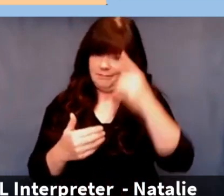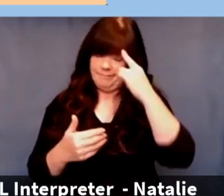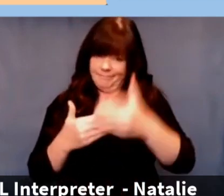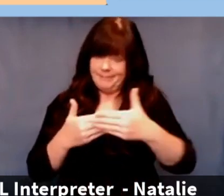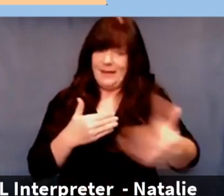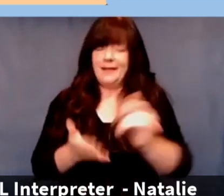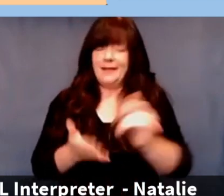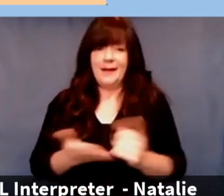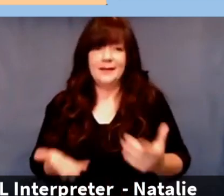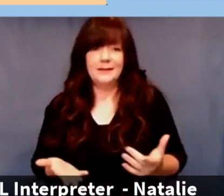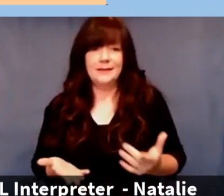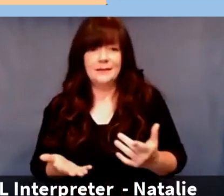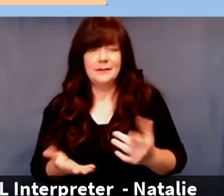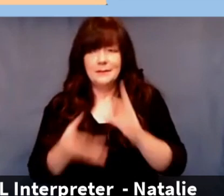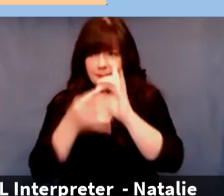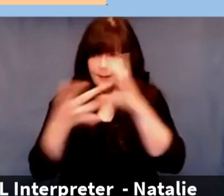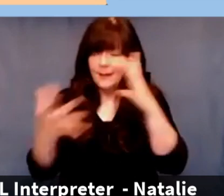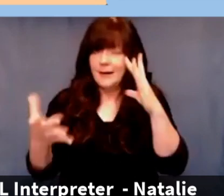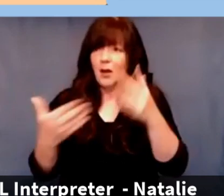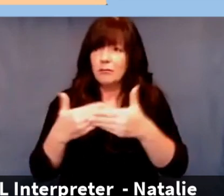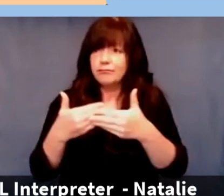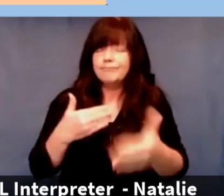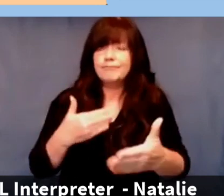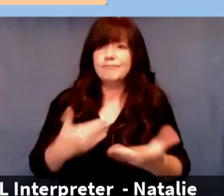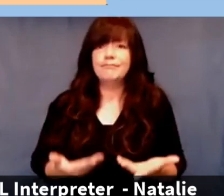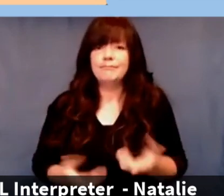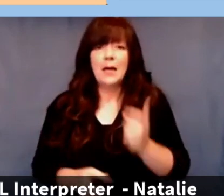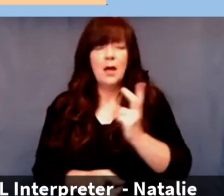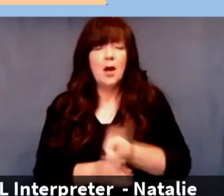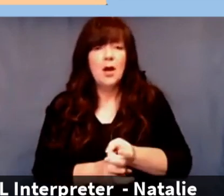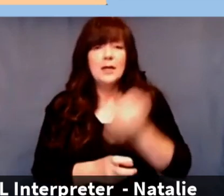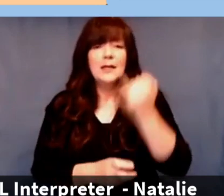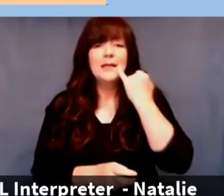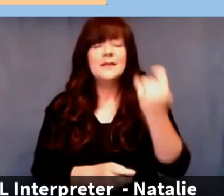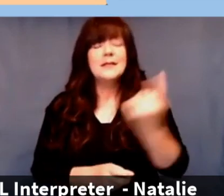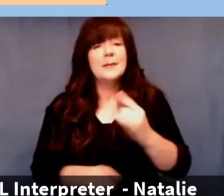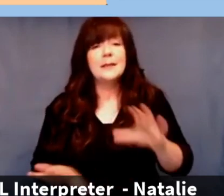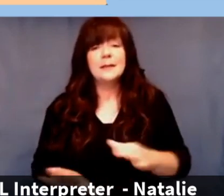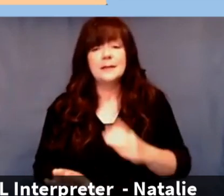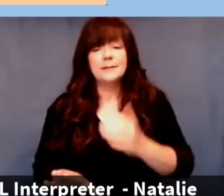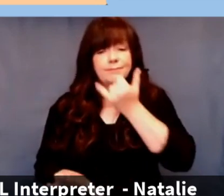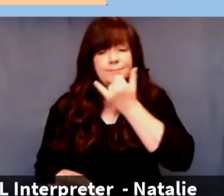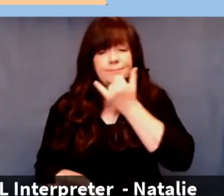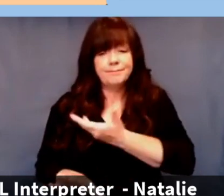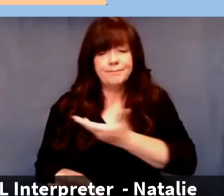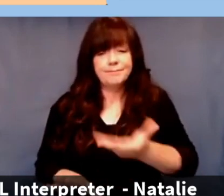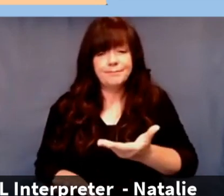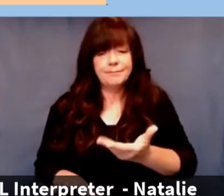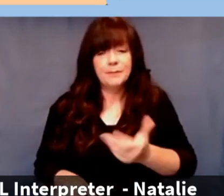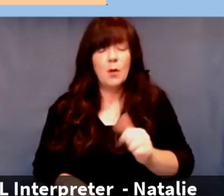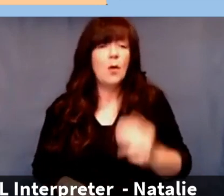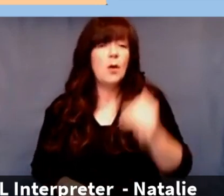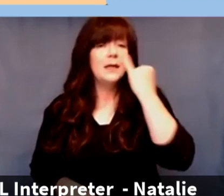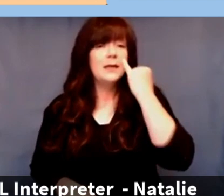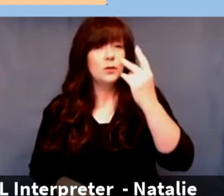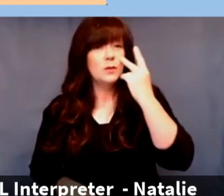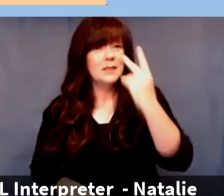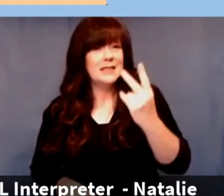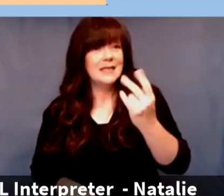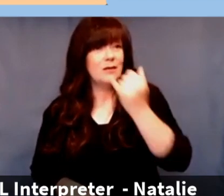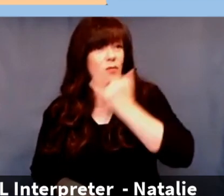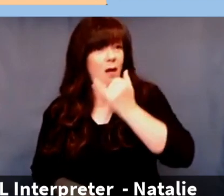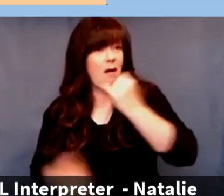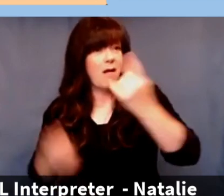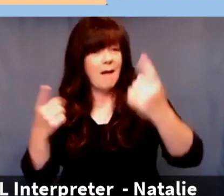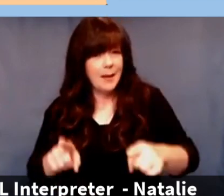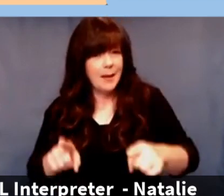I mean, it's hard to get past that when someone does you wrong. or you see wrong being done, it's hard